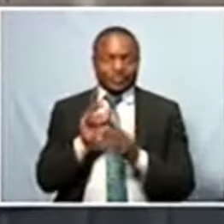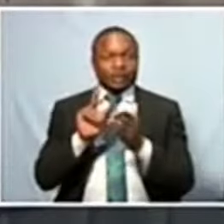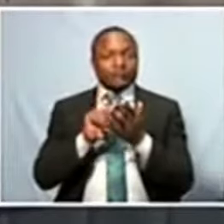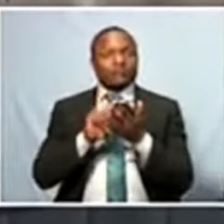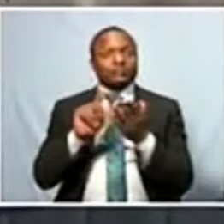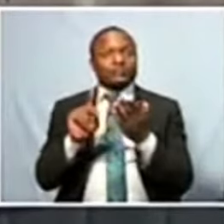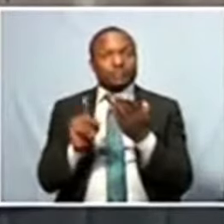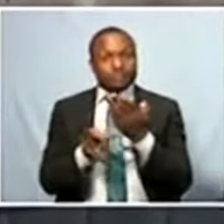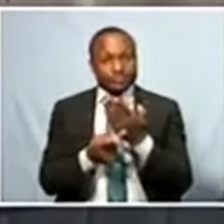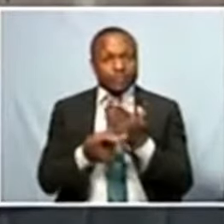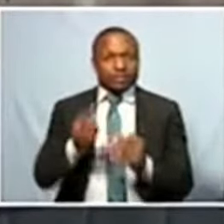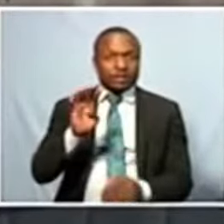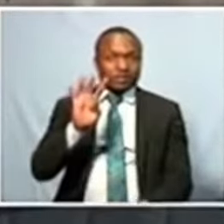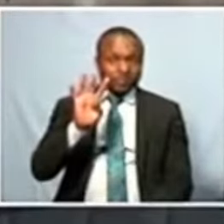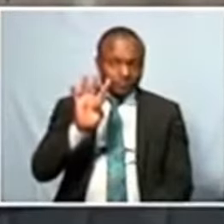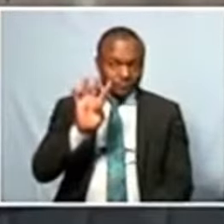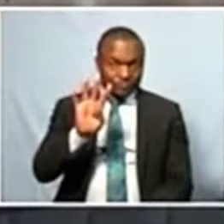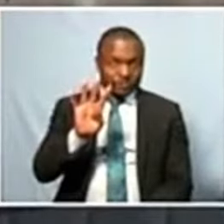program